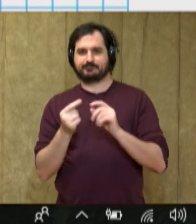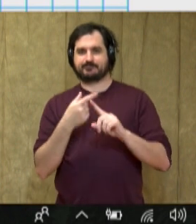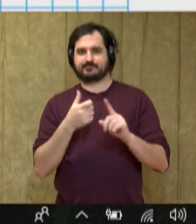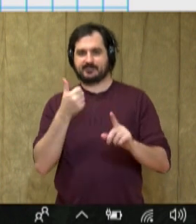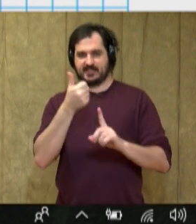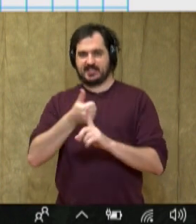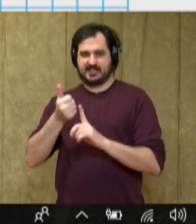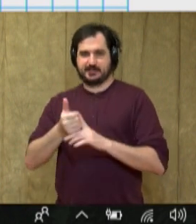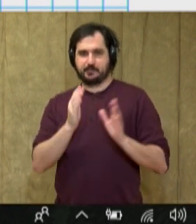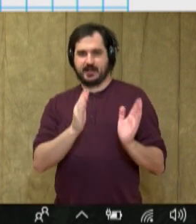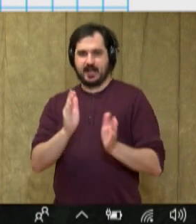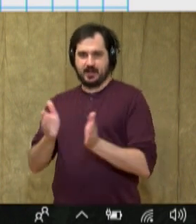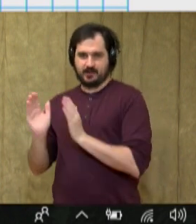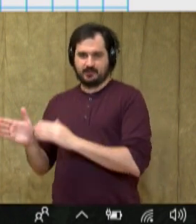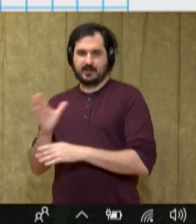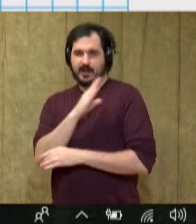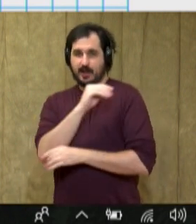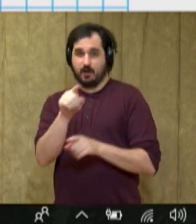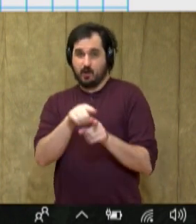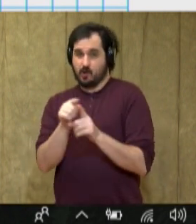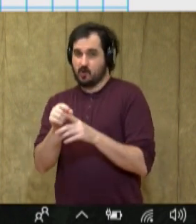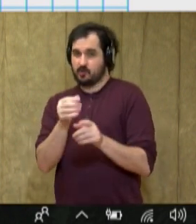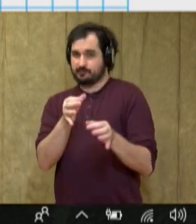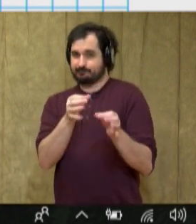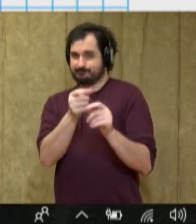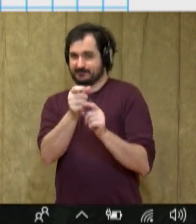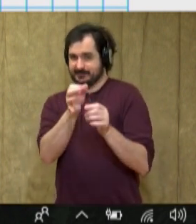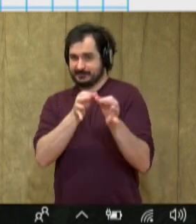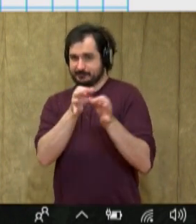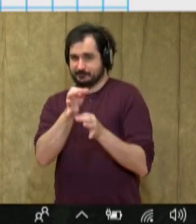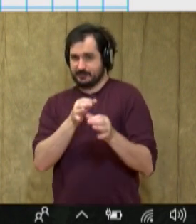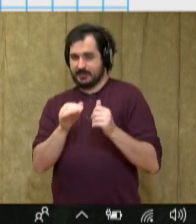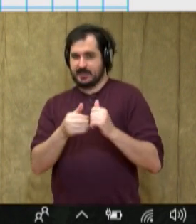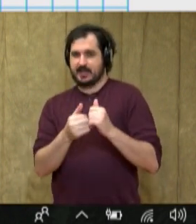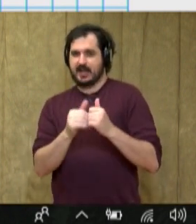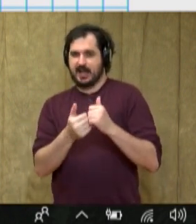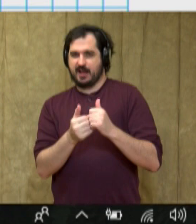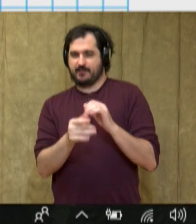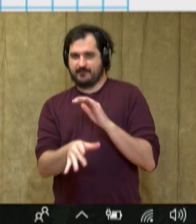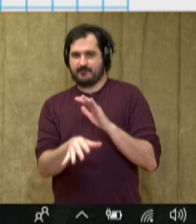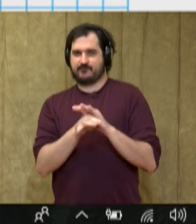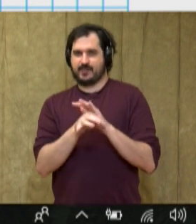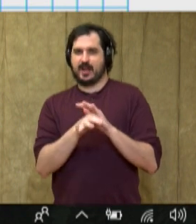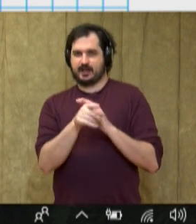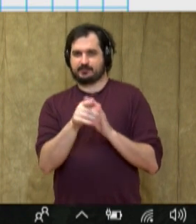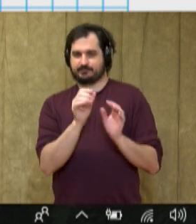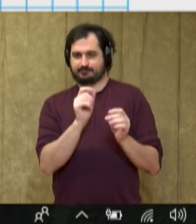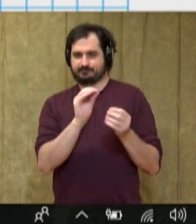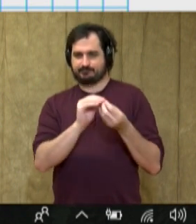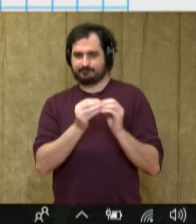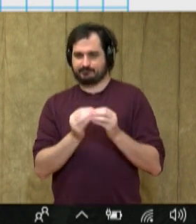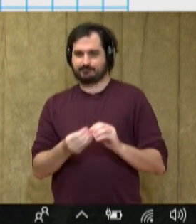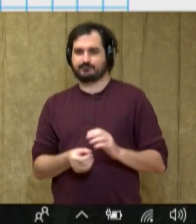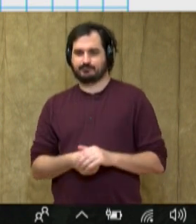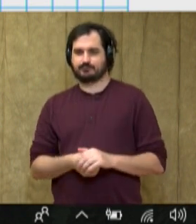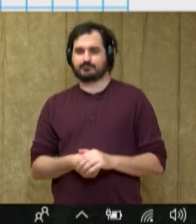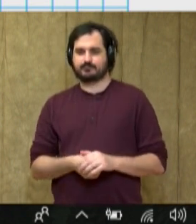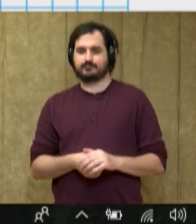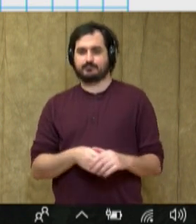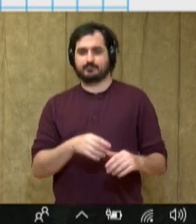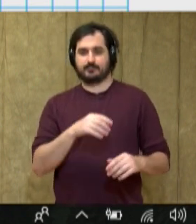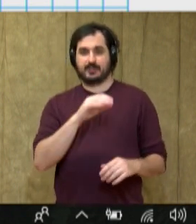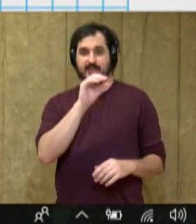if you take a look at this one, look at pattern A and pattern B. Pattern A, the first one is